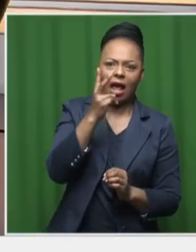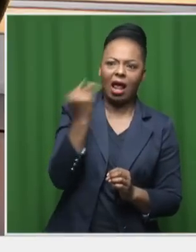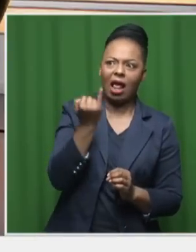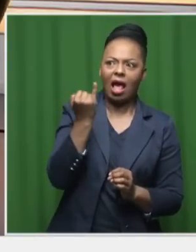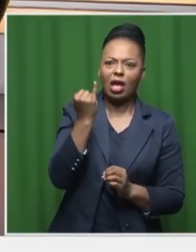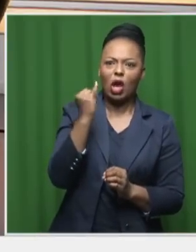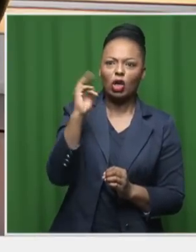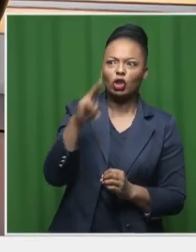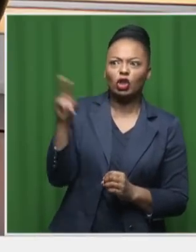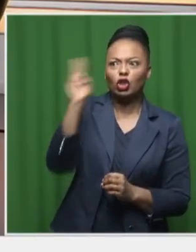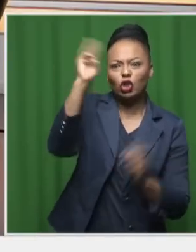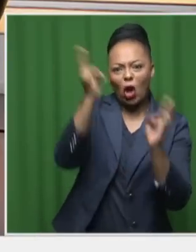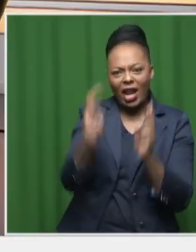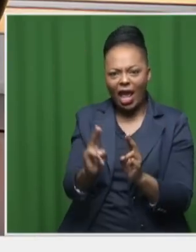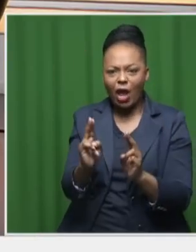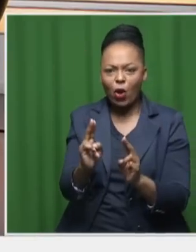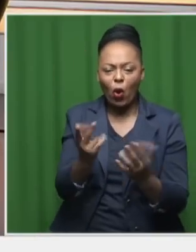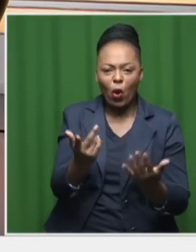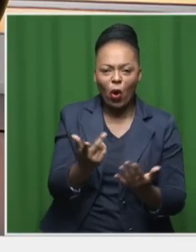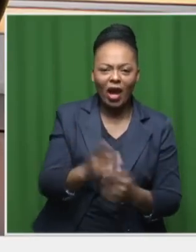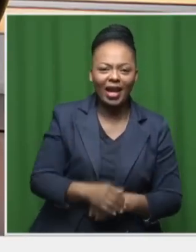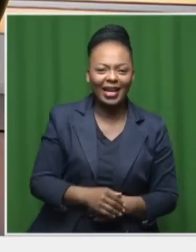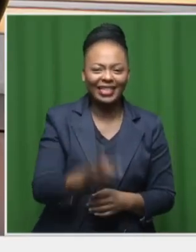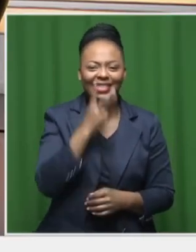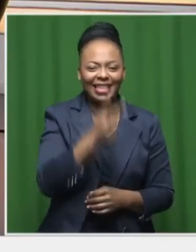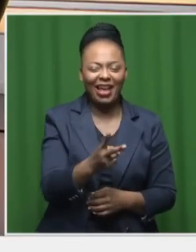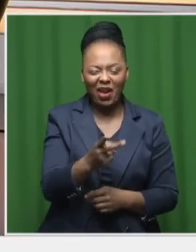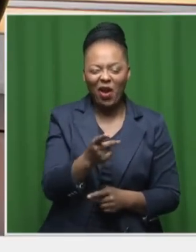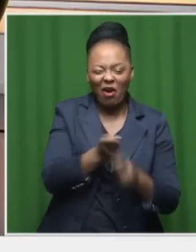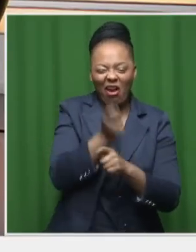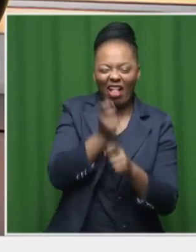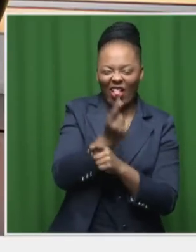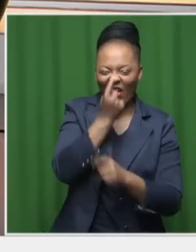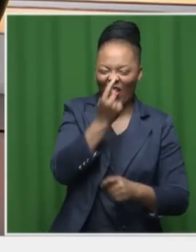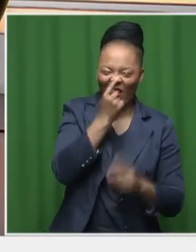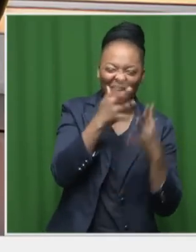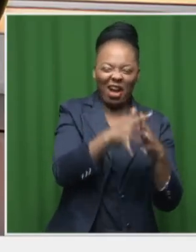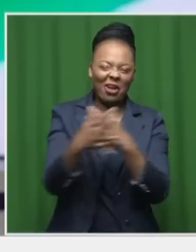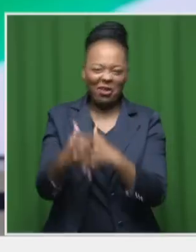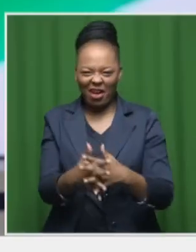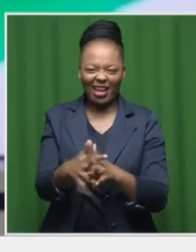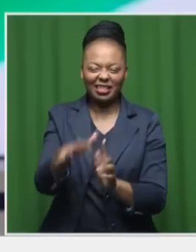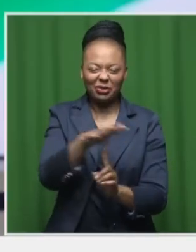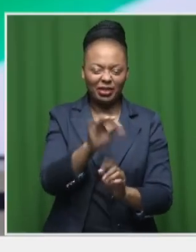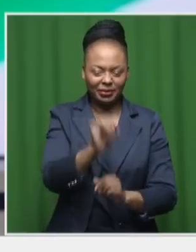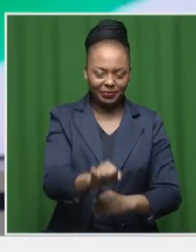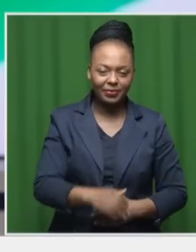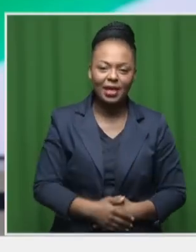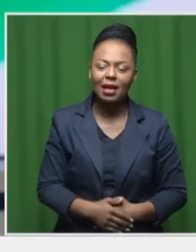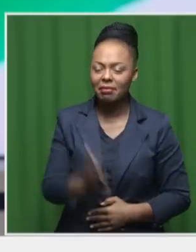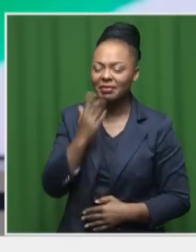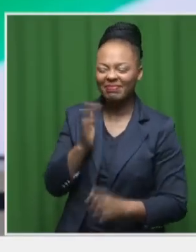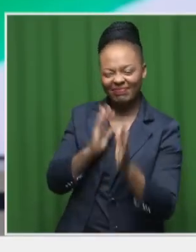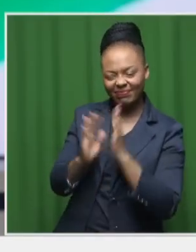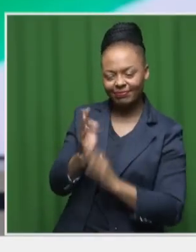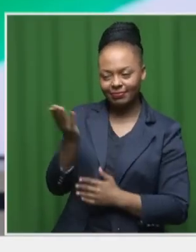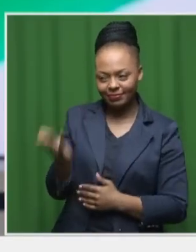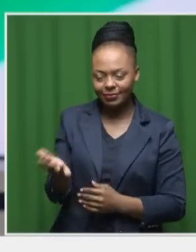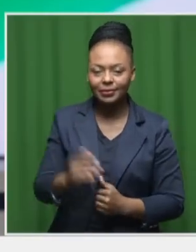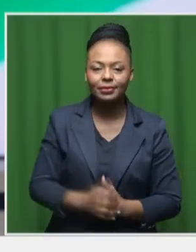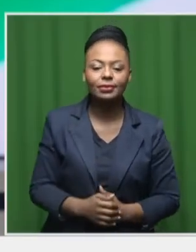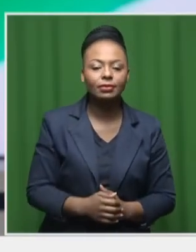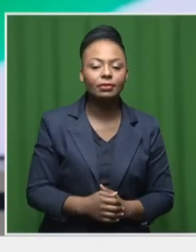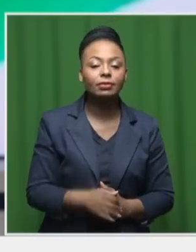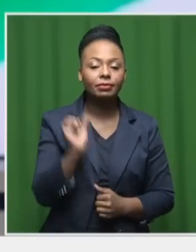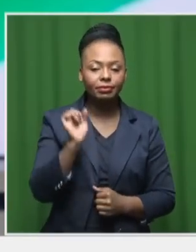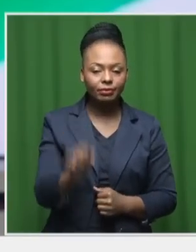or as Pali calls it, this Gwara situation. Yeah. Talk to us from your perspective. So, Leanne, I think I'm wearing two hats. I think the one is